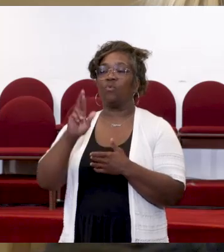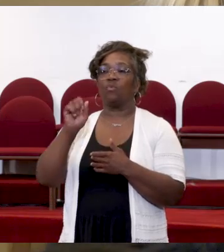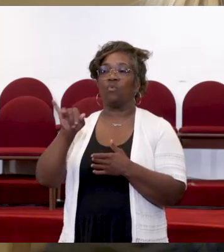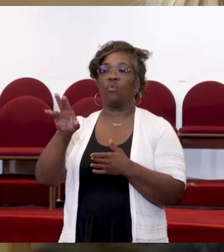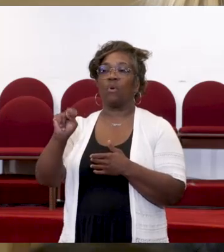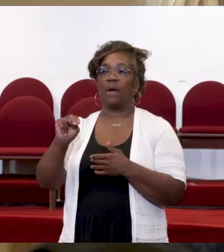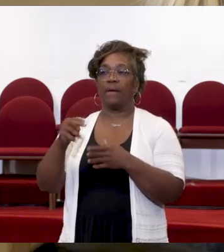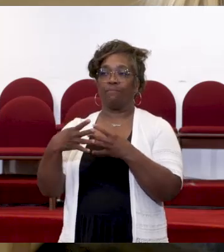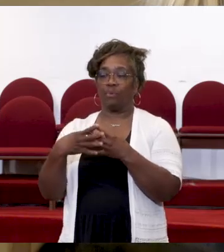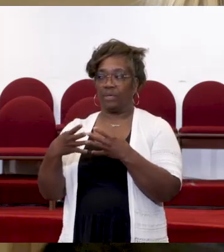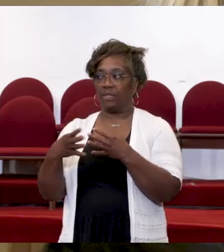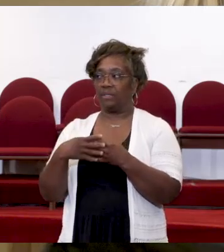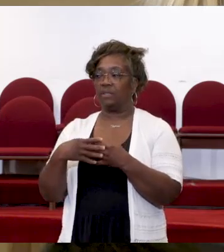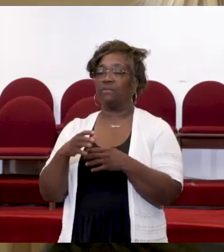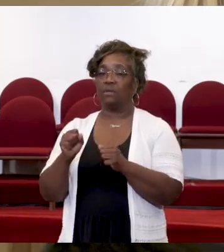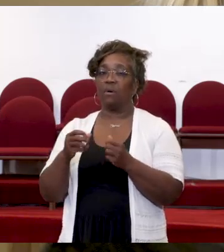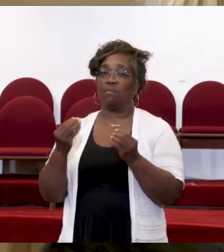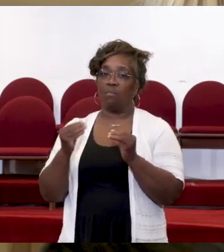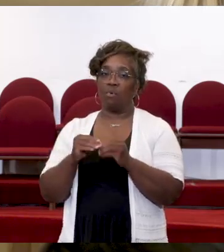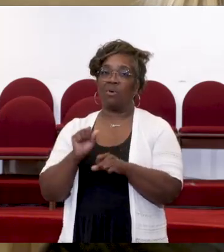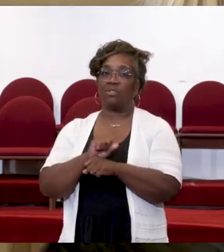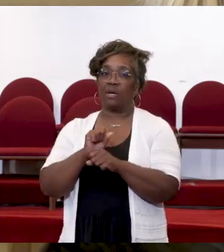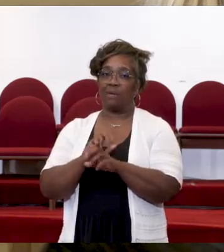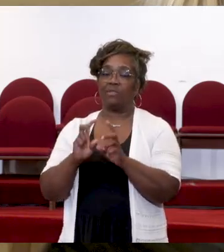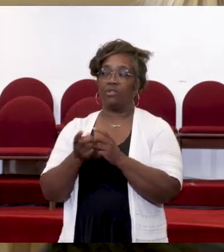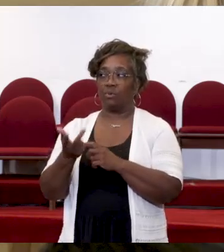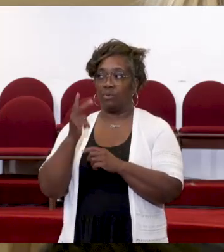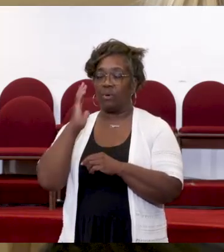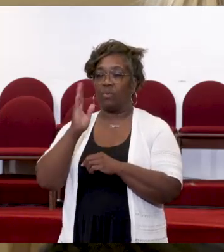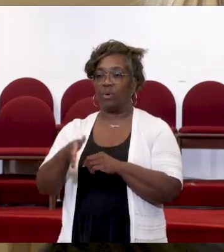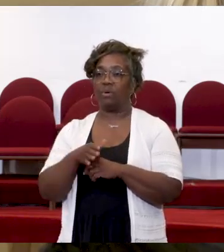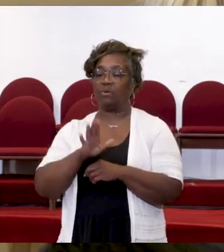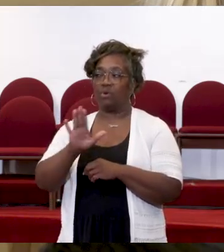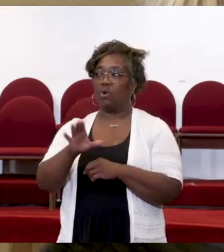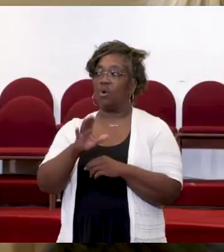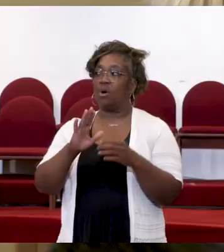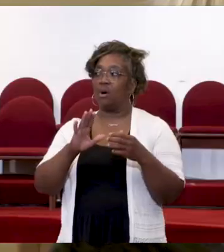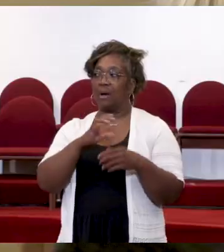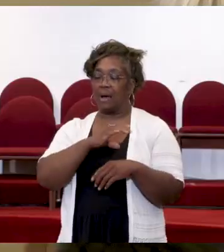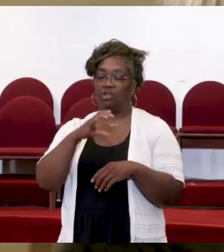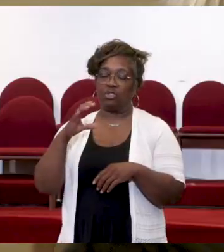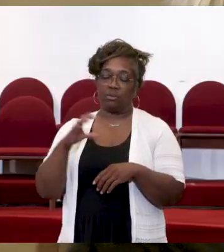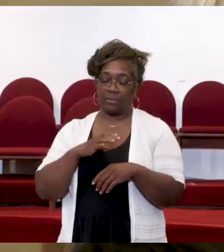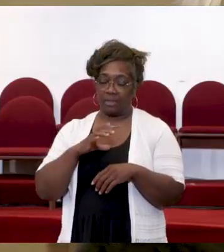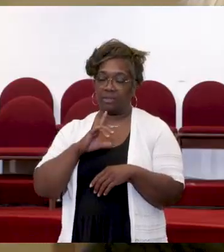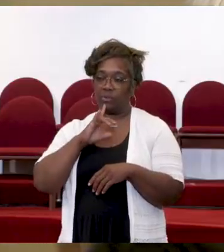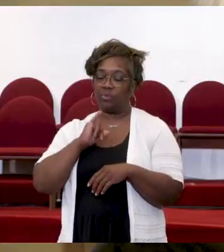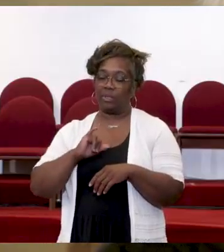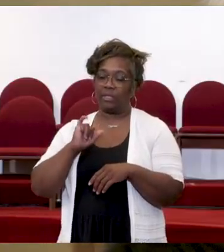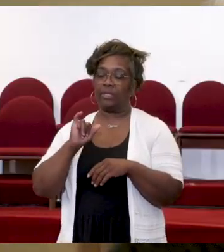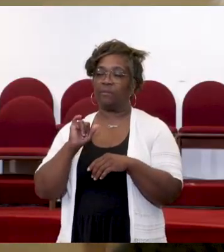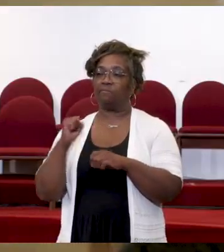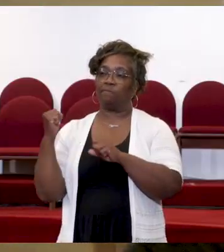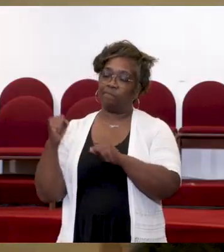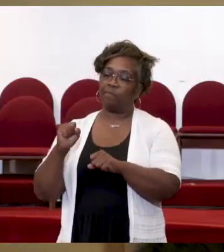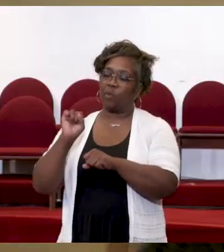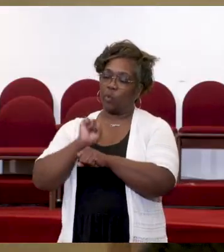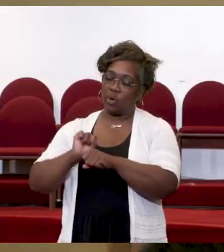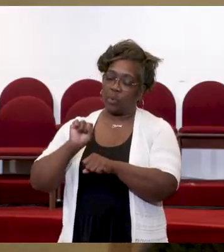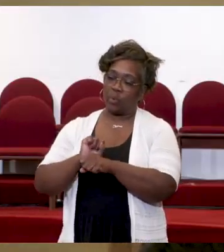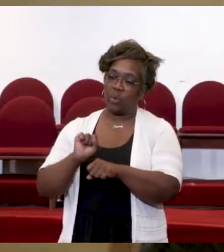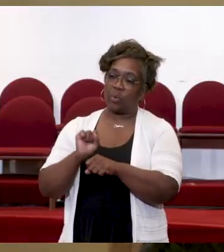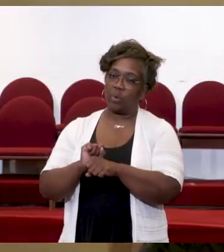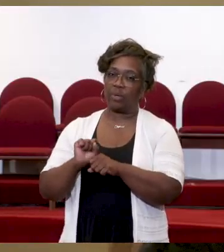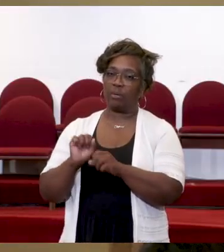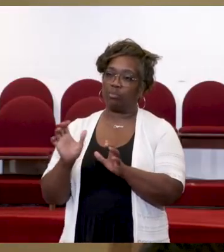jobs in District 3. And your councilman is very vigorous in pushing every one of those. All right, let's